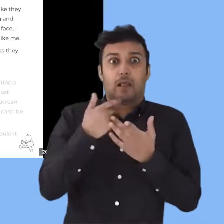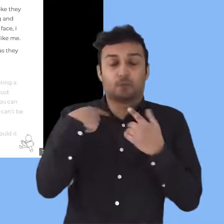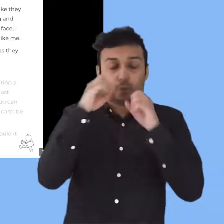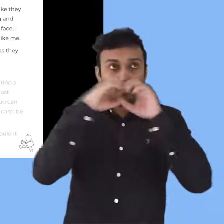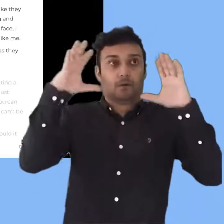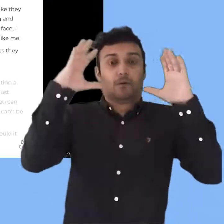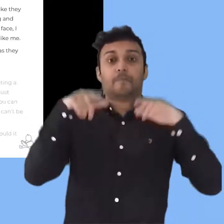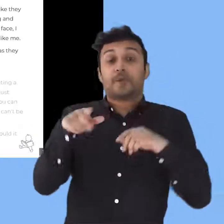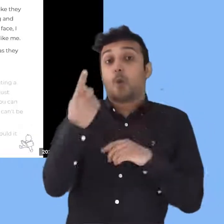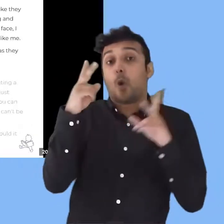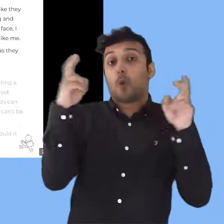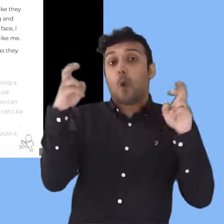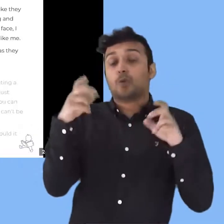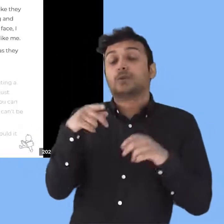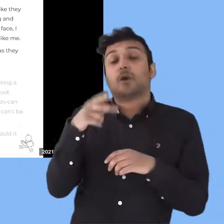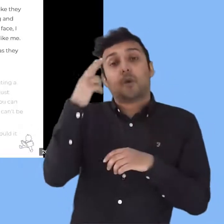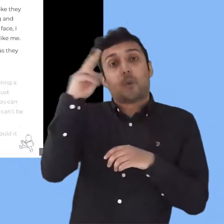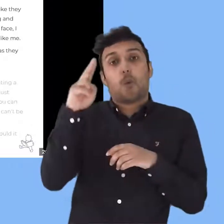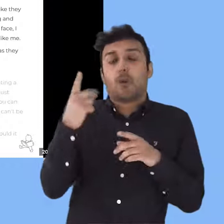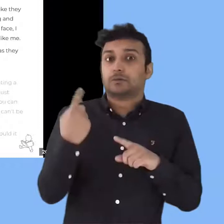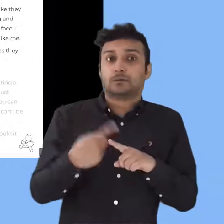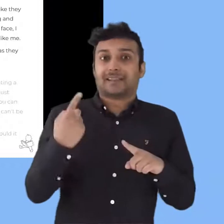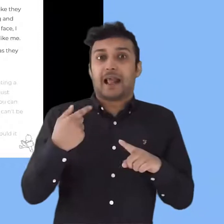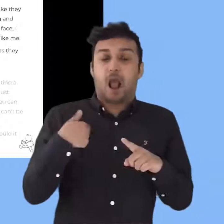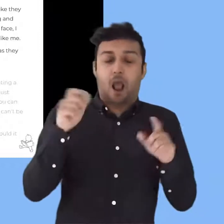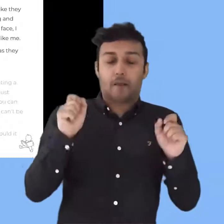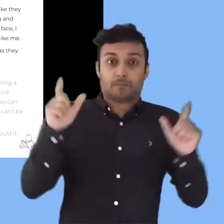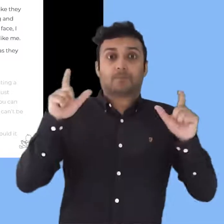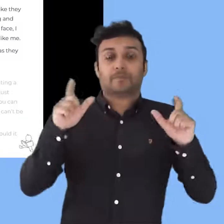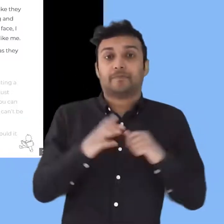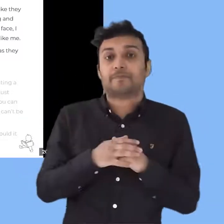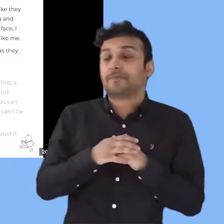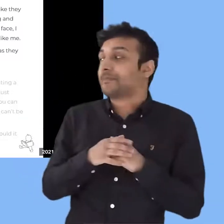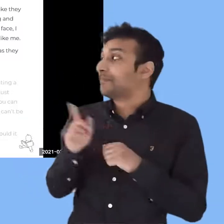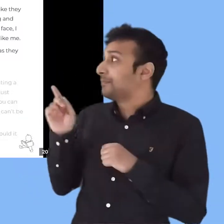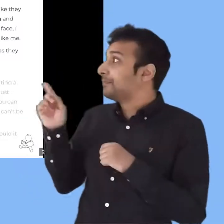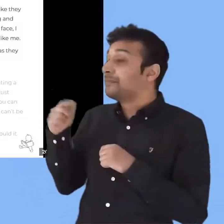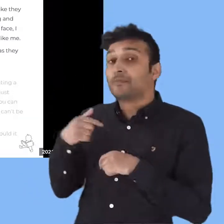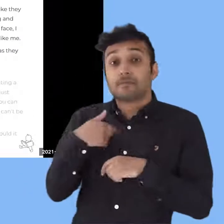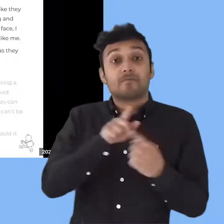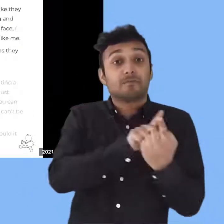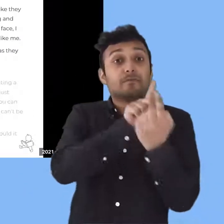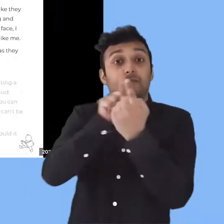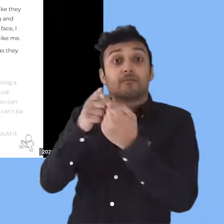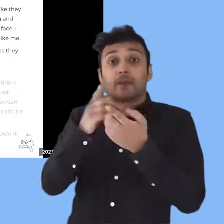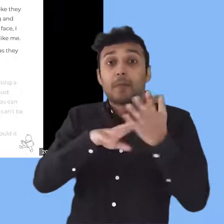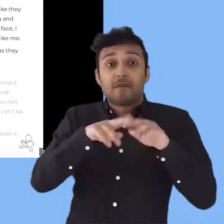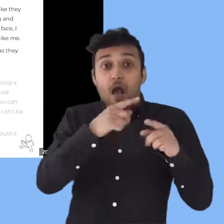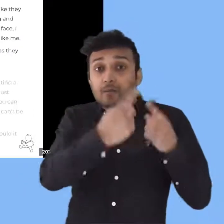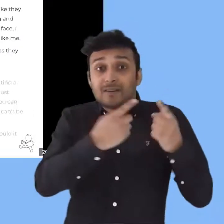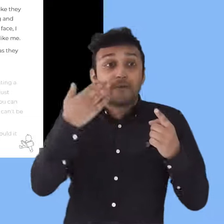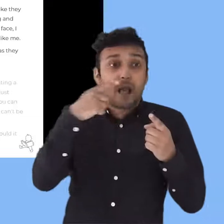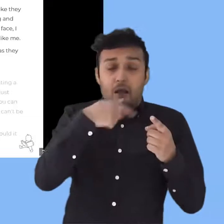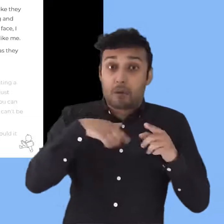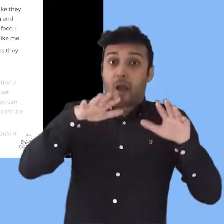which I've called "Suddenly I Pop Up." I think with the parents I've met at the moment that are Black, they seem happy to see me. It's like they were hiding